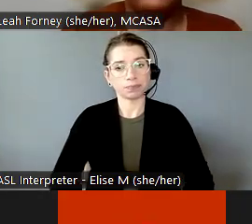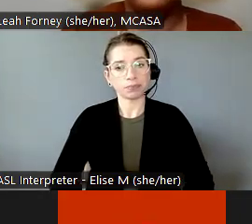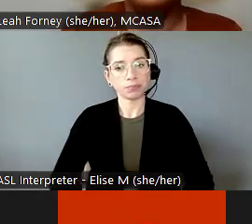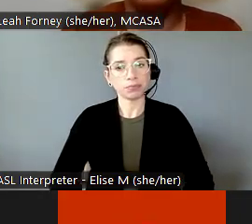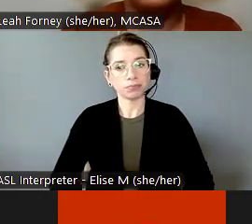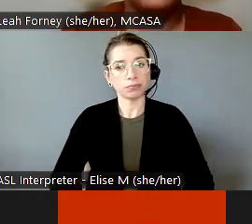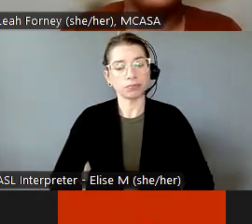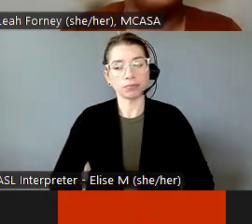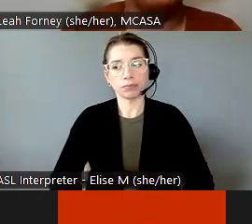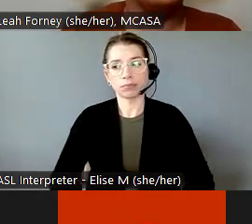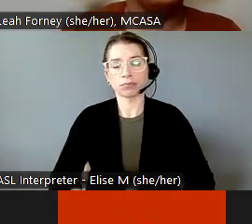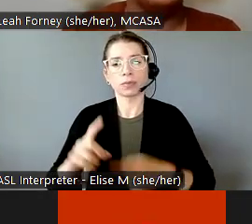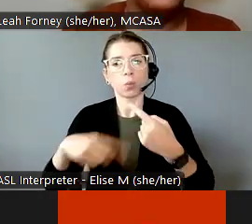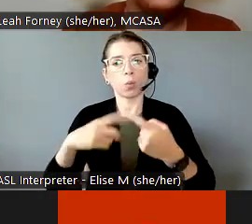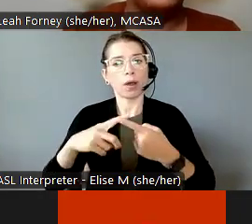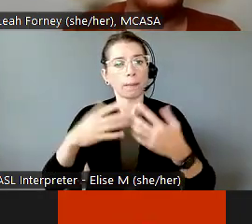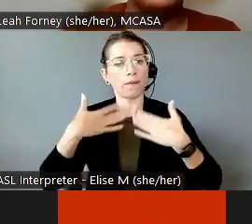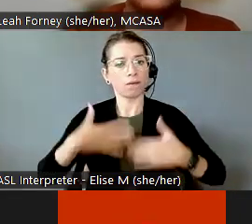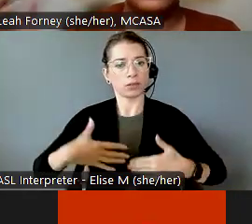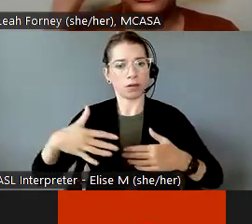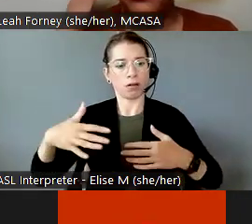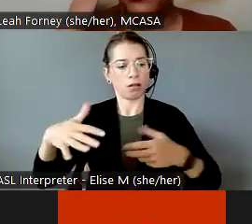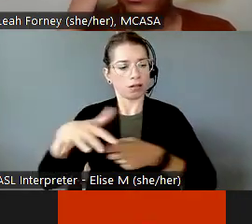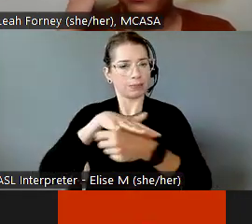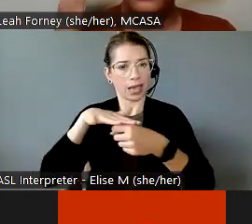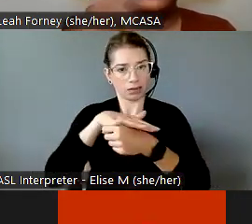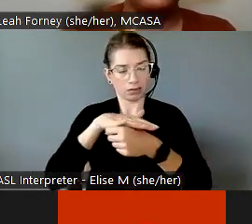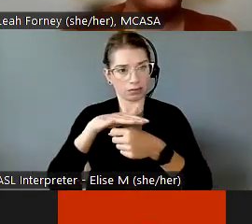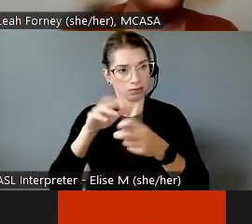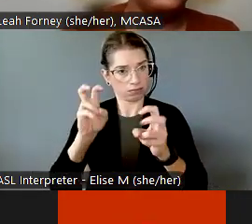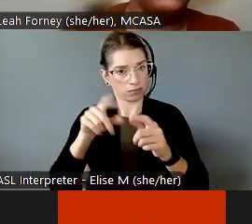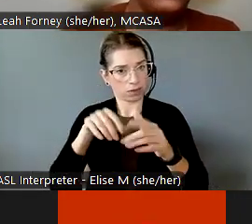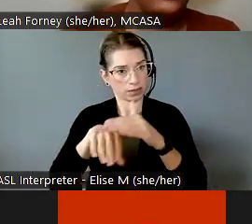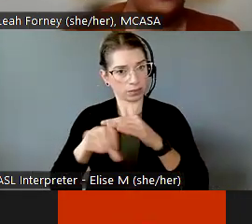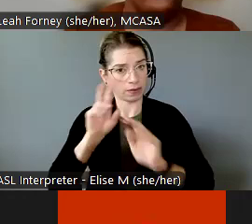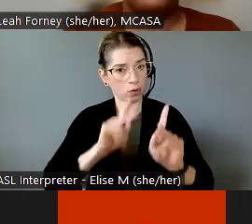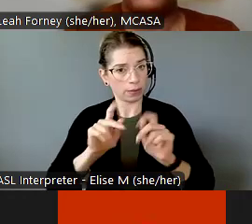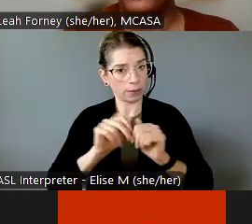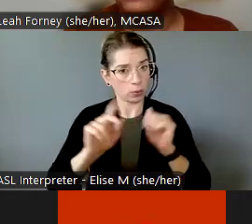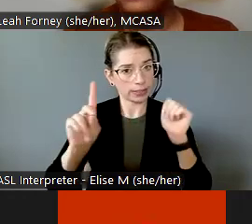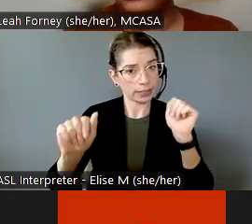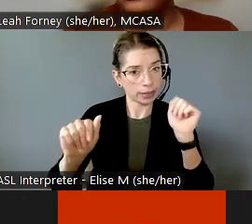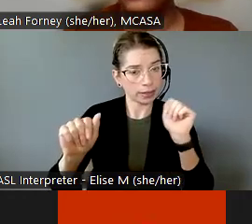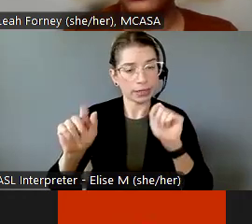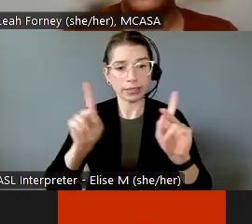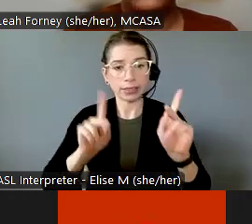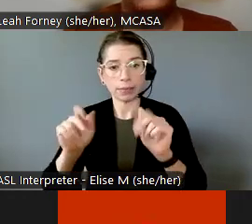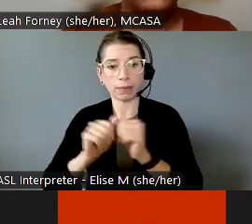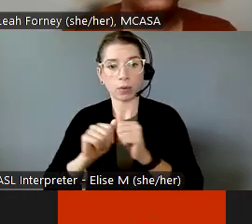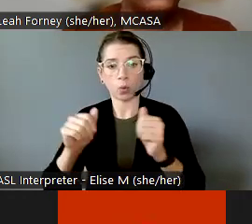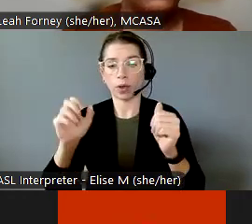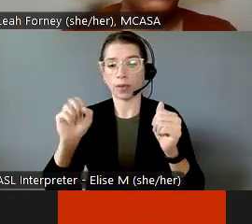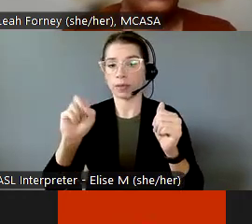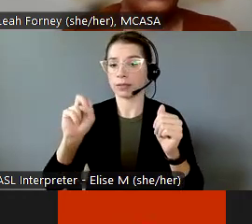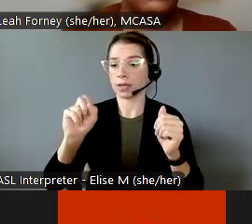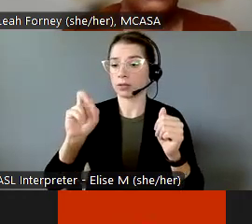What about our physical space? Are we making sure that it is accessible for people with disabilities or people with sensory